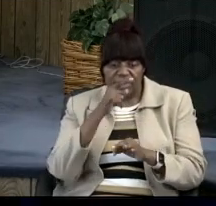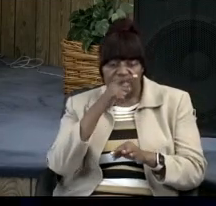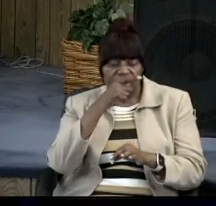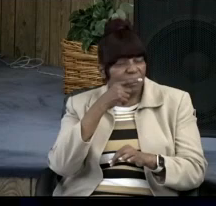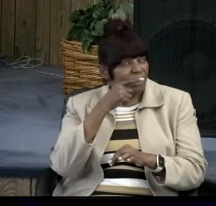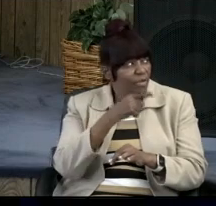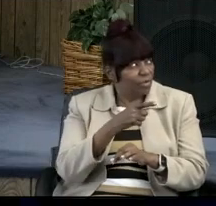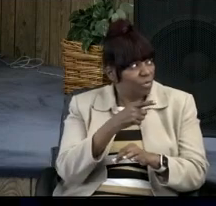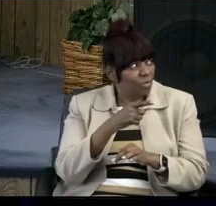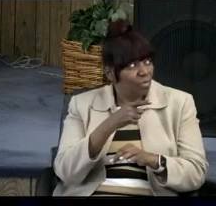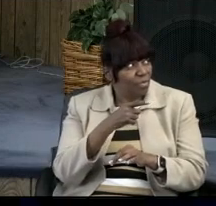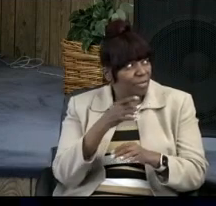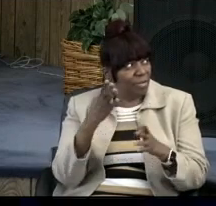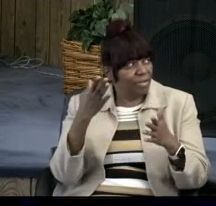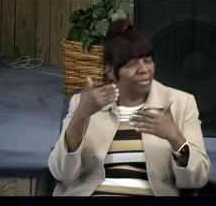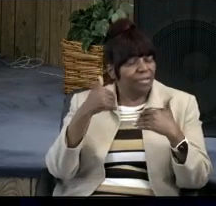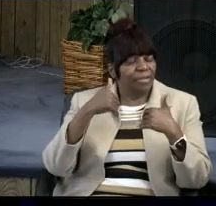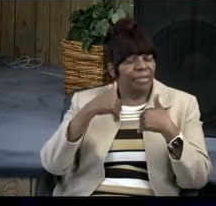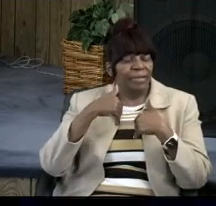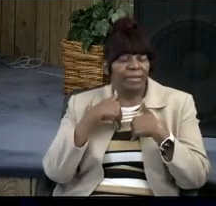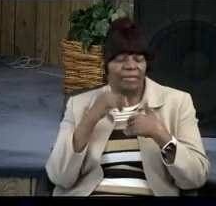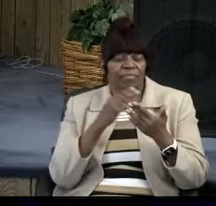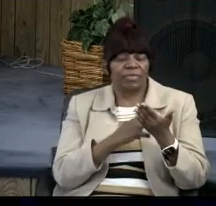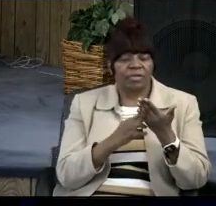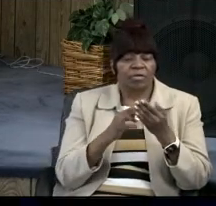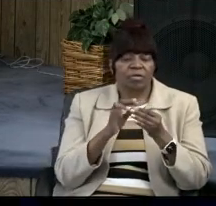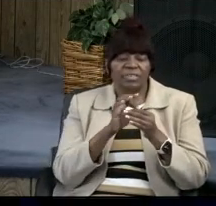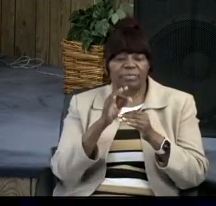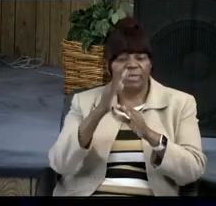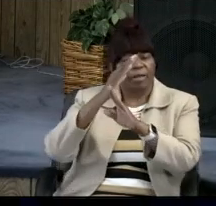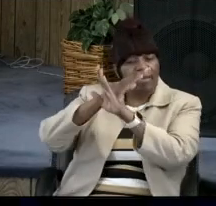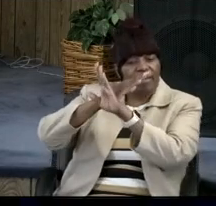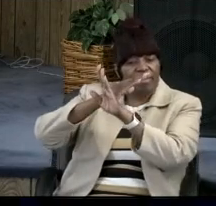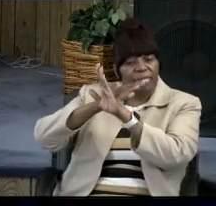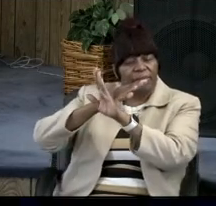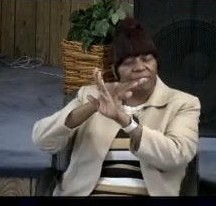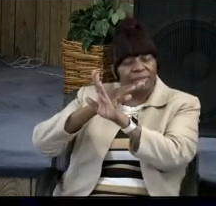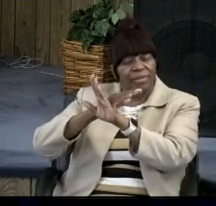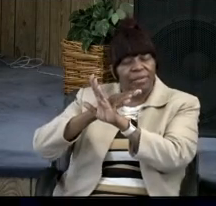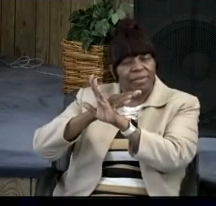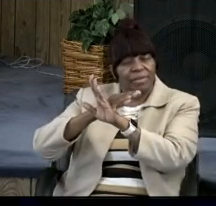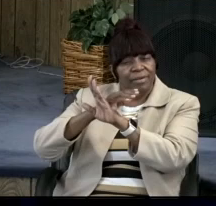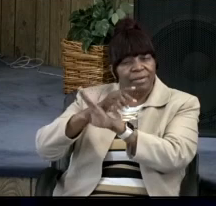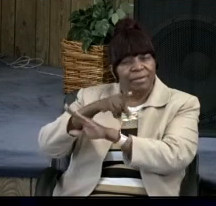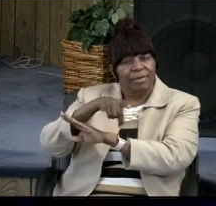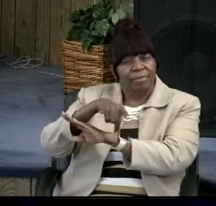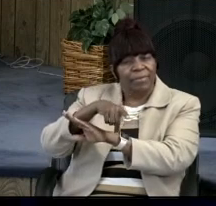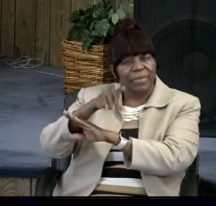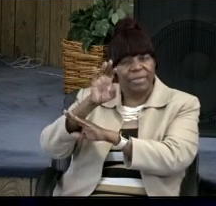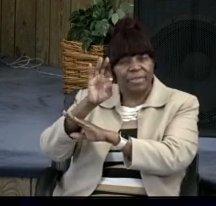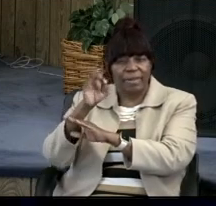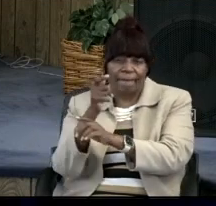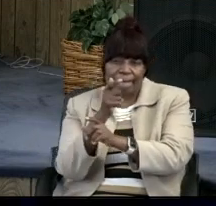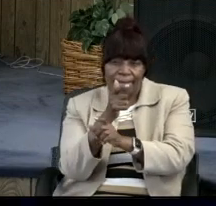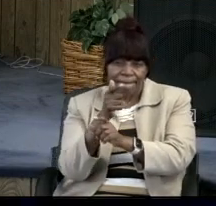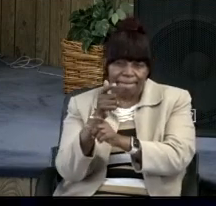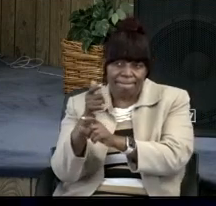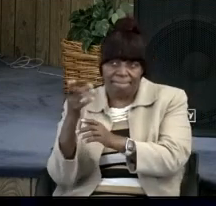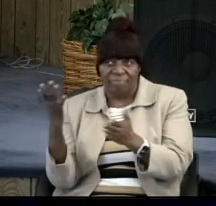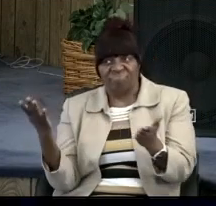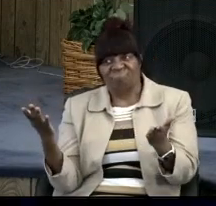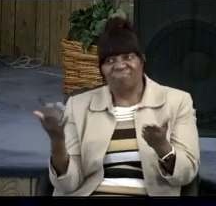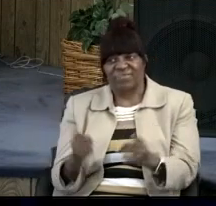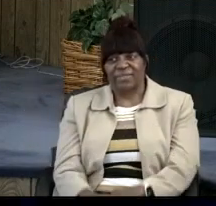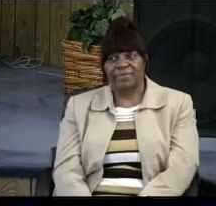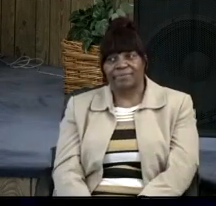and locking up, if you got your spiritual Holy Ghost Glock and your P9 ready to blow somebody away, you might have had